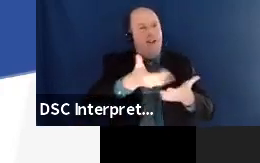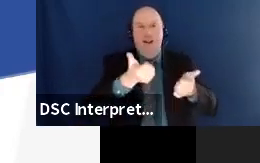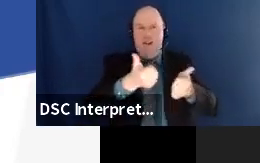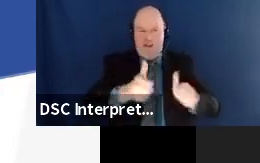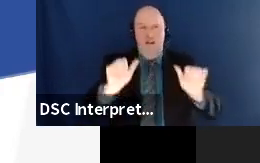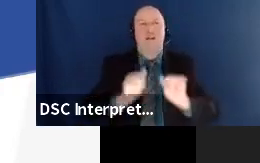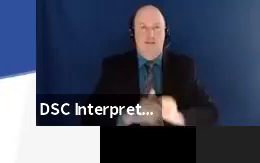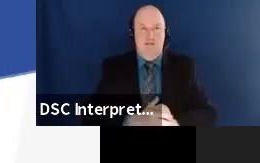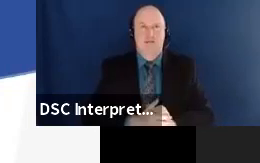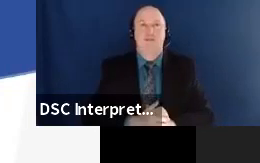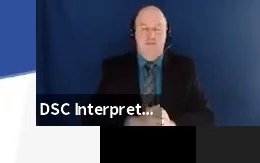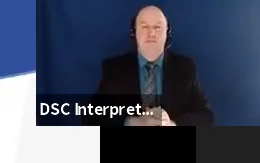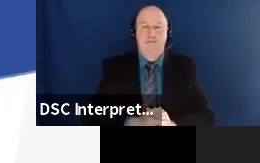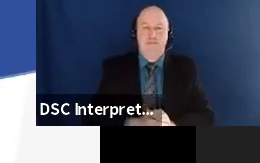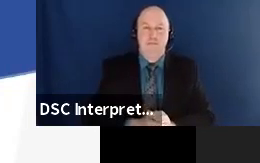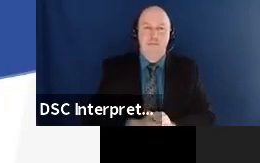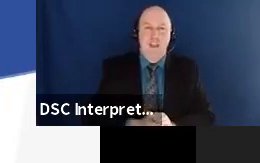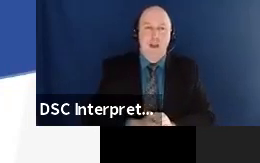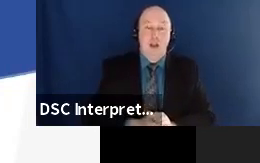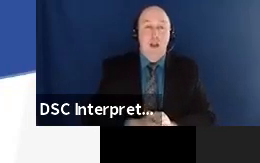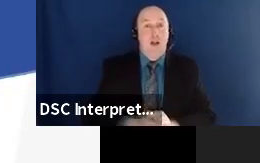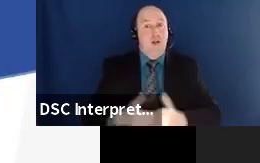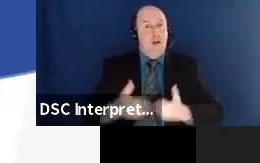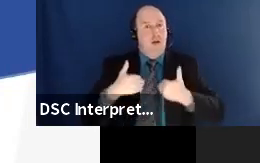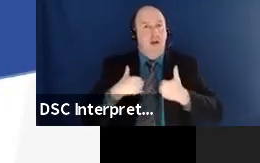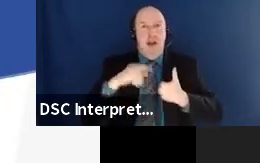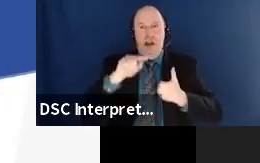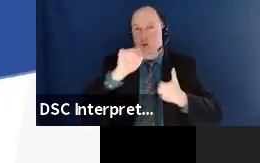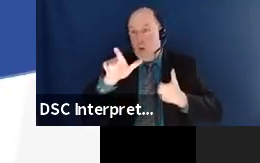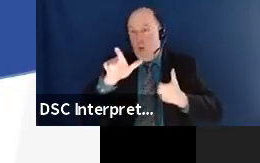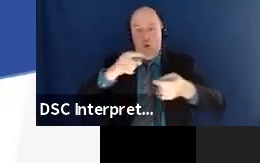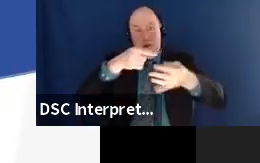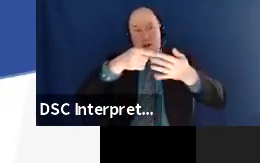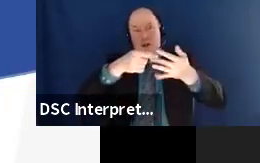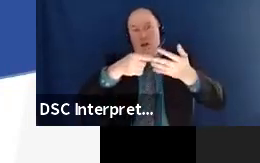those doses. So using all these tools available to help prevent the